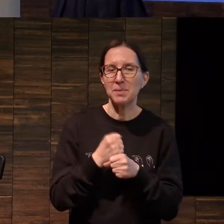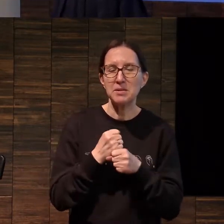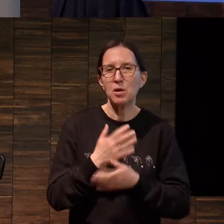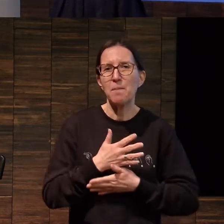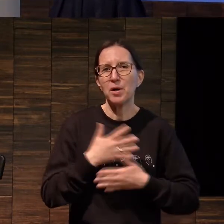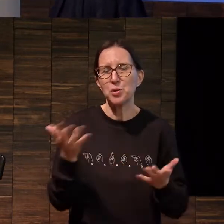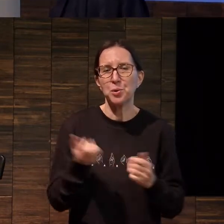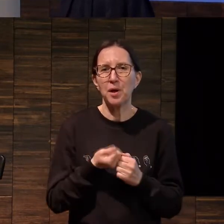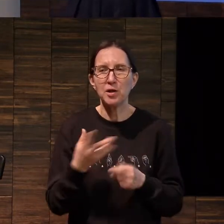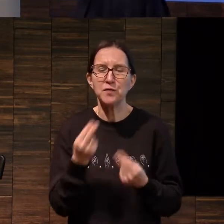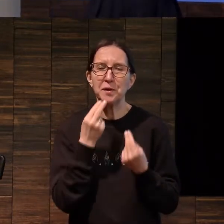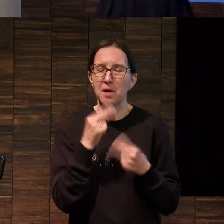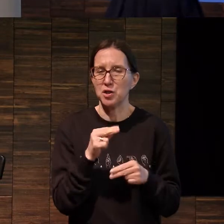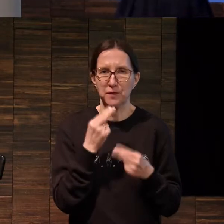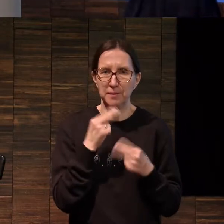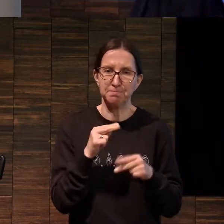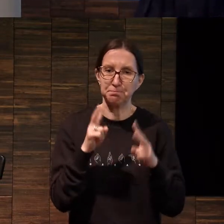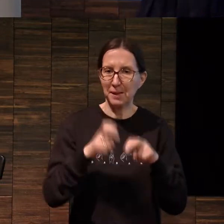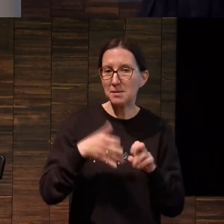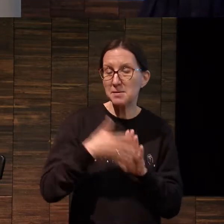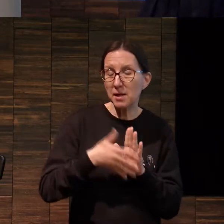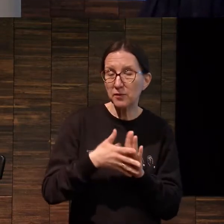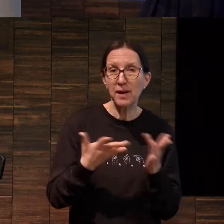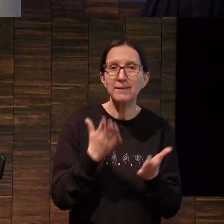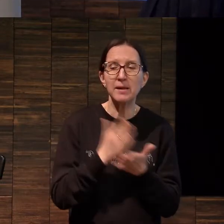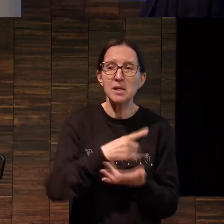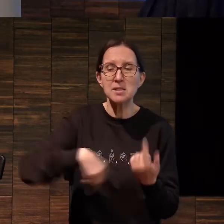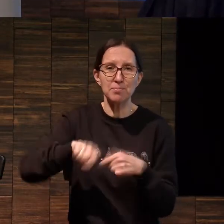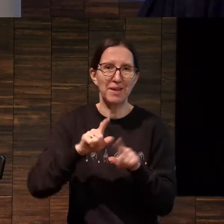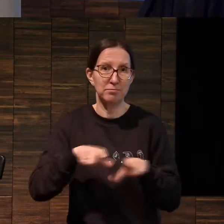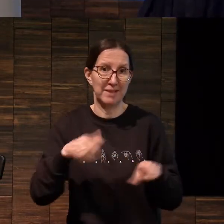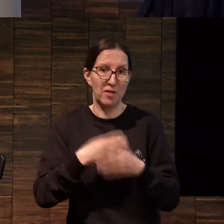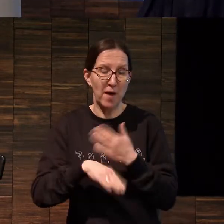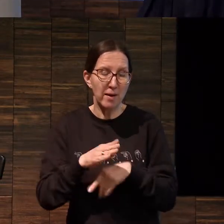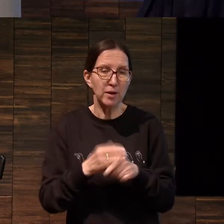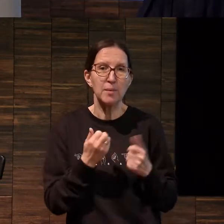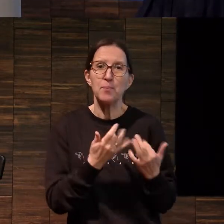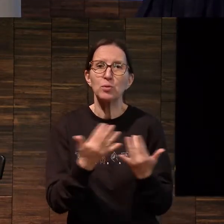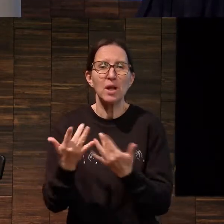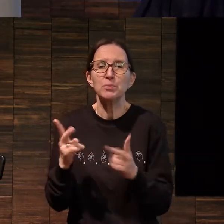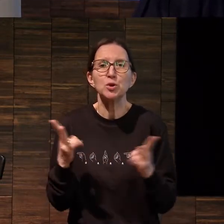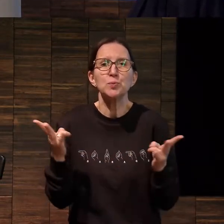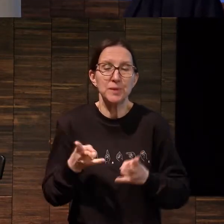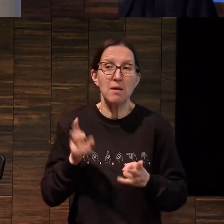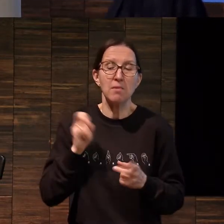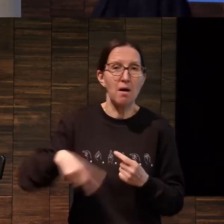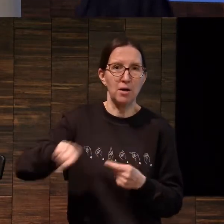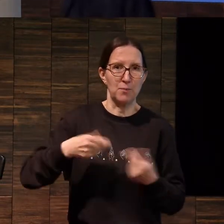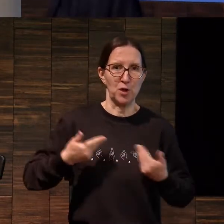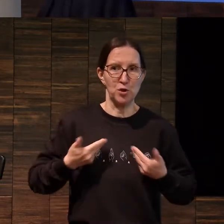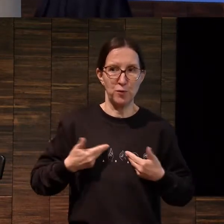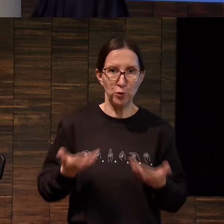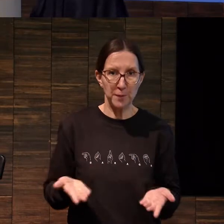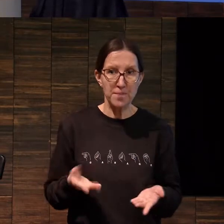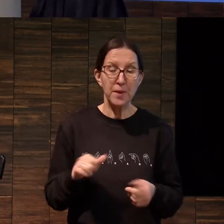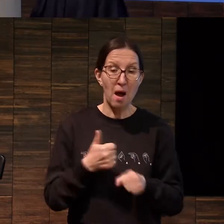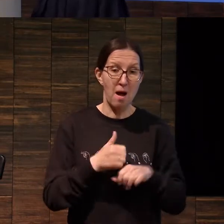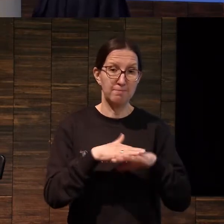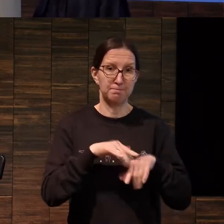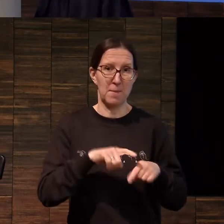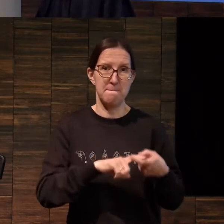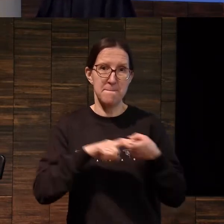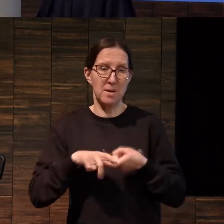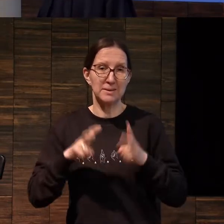about physical environment, digital environment, and digital communication. We considered various needs of people